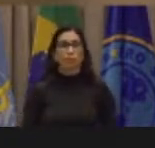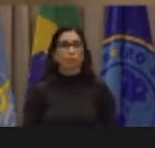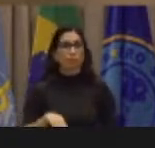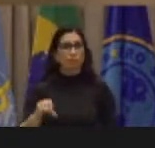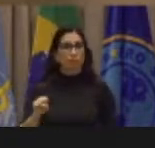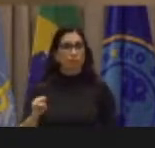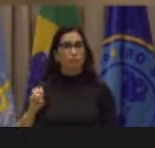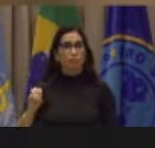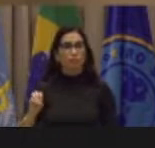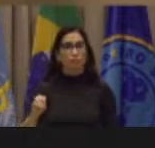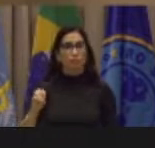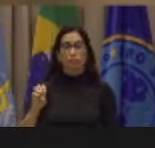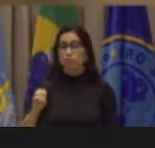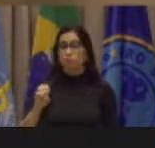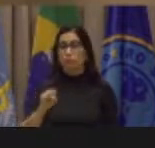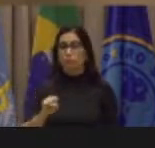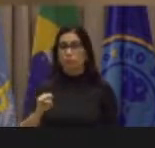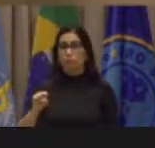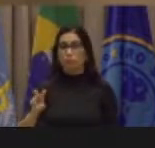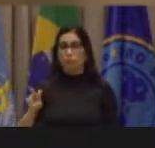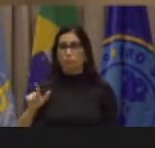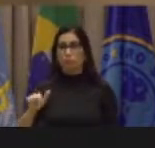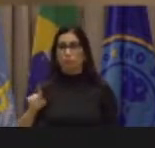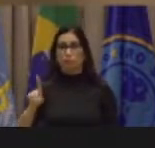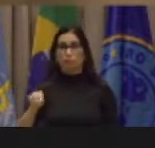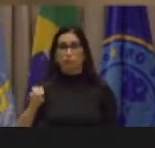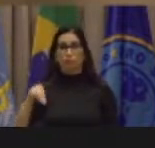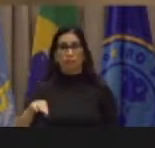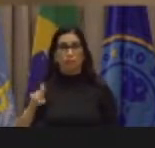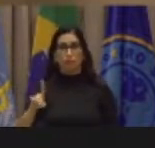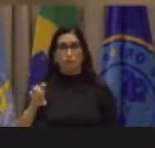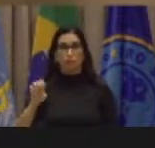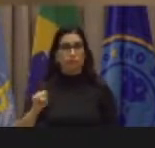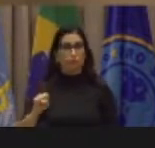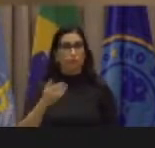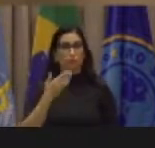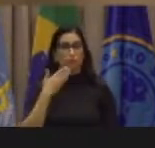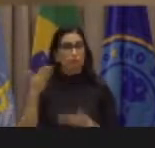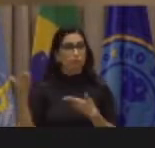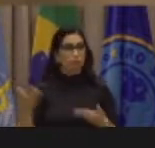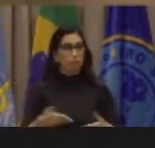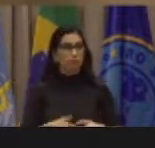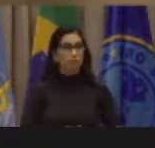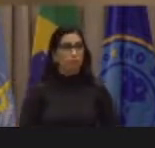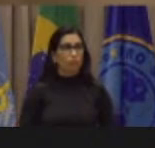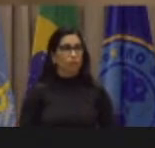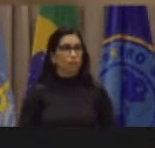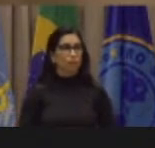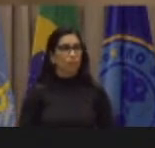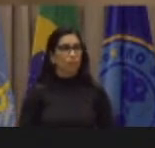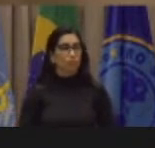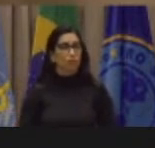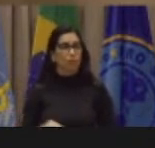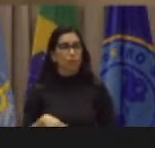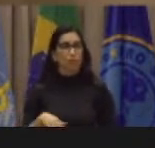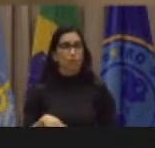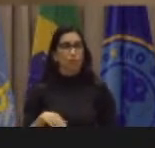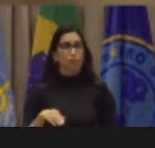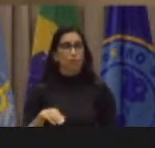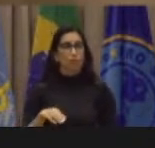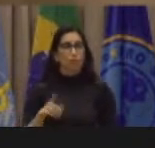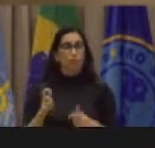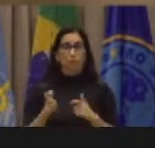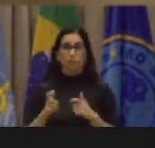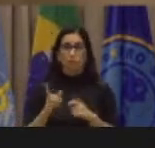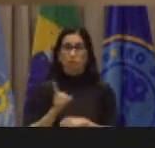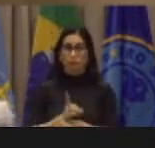From there, we have Osvaldo Mendes. Dr. Osvaldo Mendes, please. He is Doctor in Medical Science of